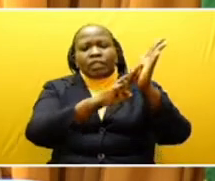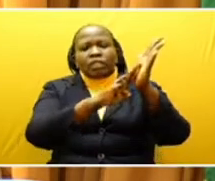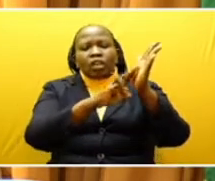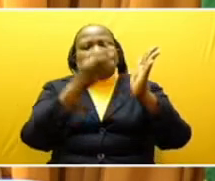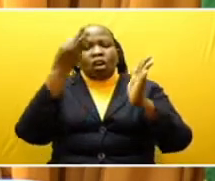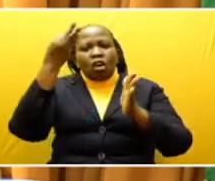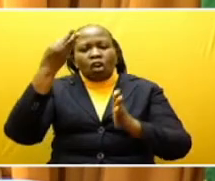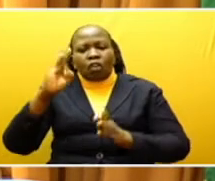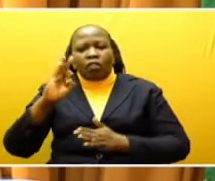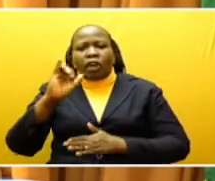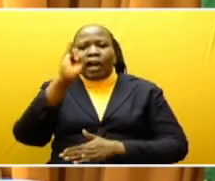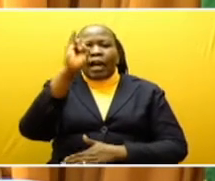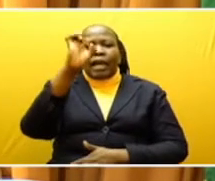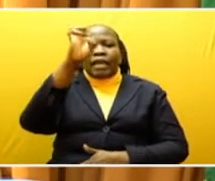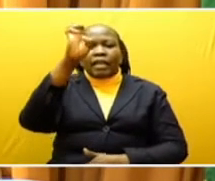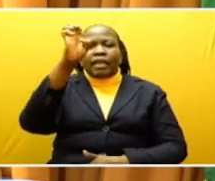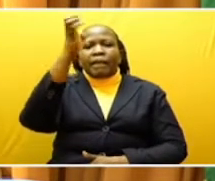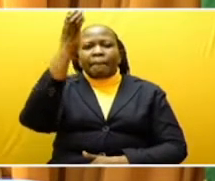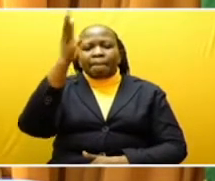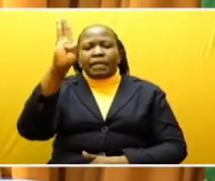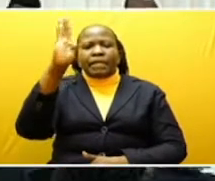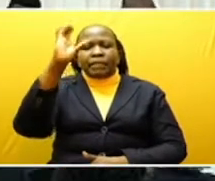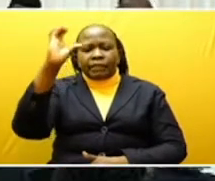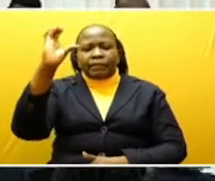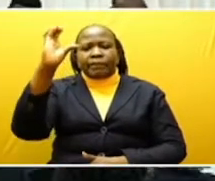the IEBC.